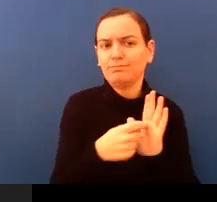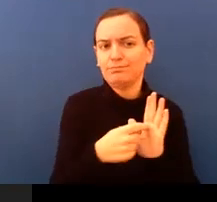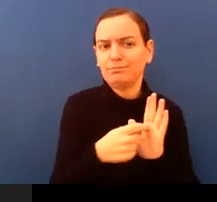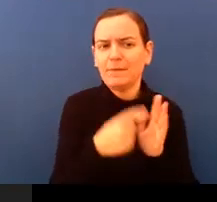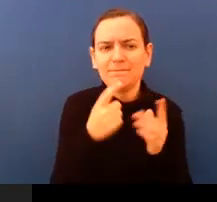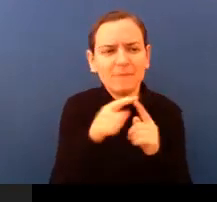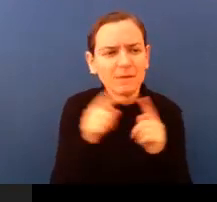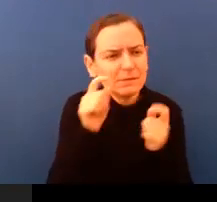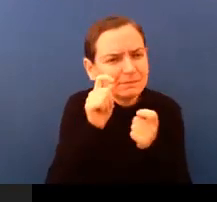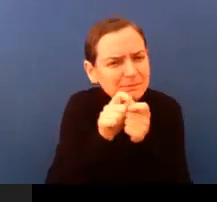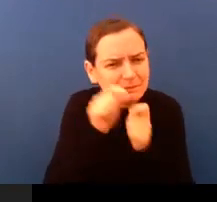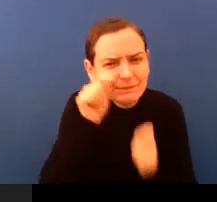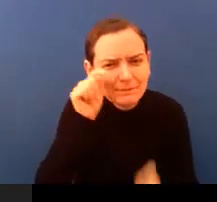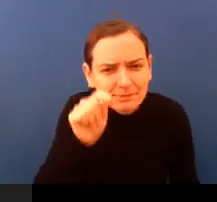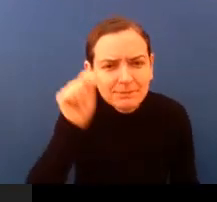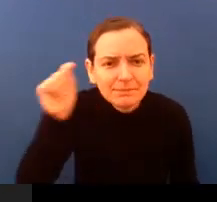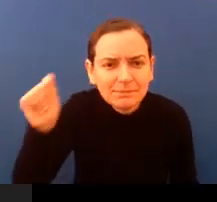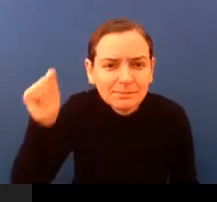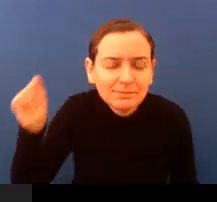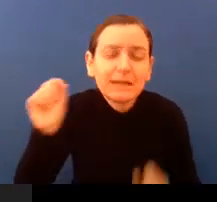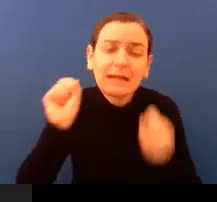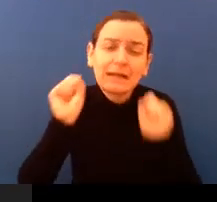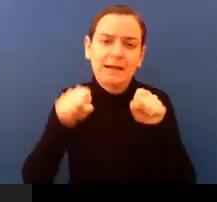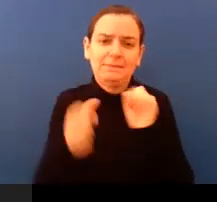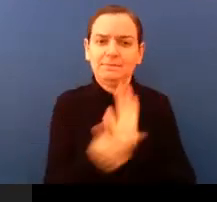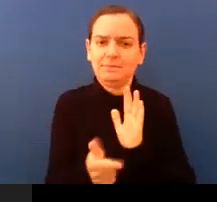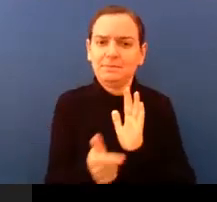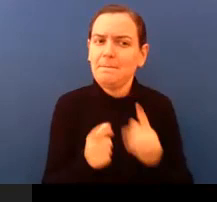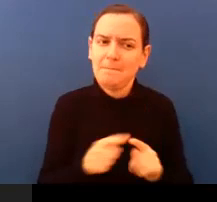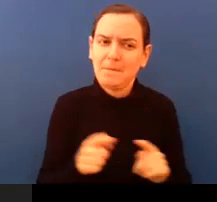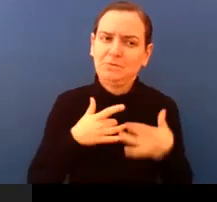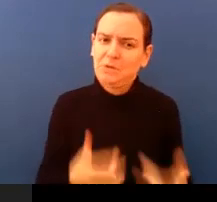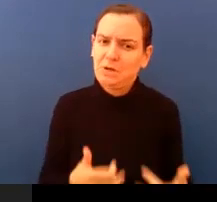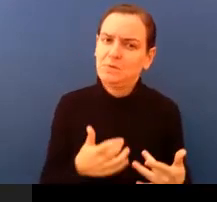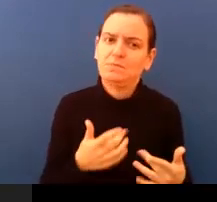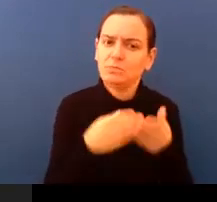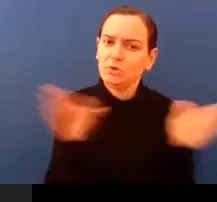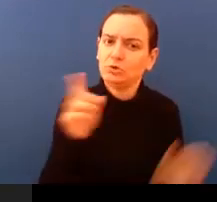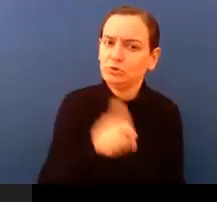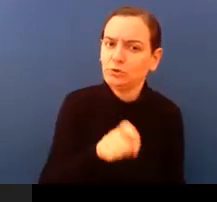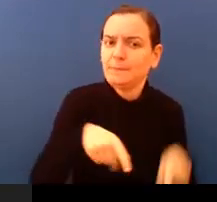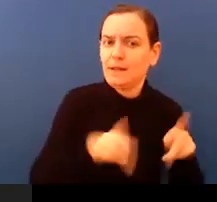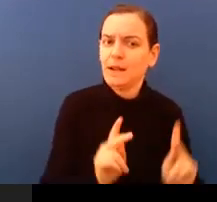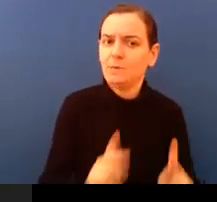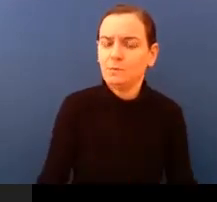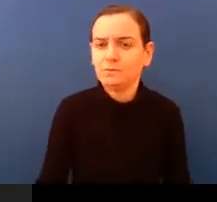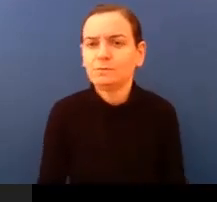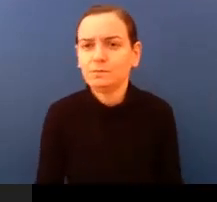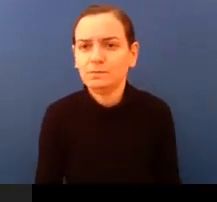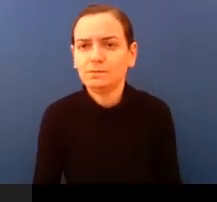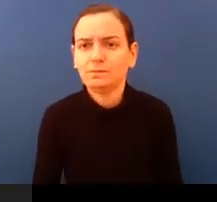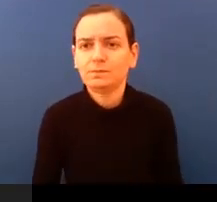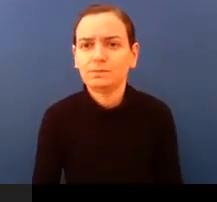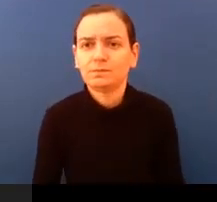rules. I want you to be aware that I can bring my guide dog in. So there wasn't a big argument,